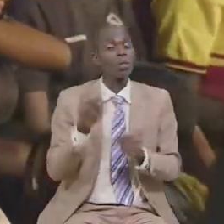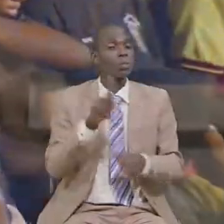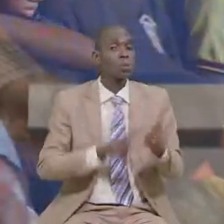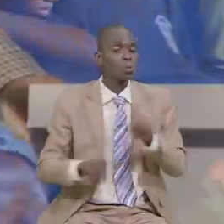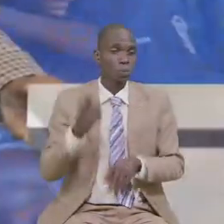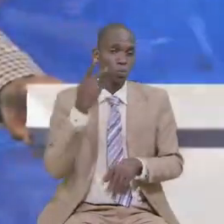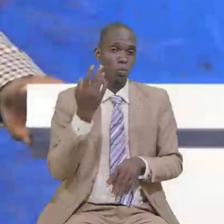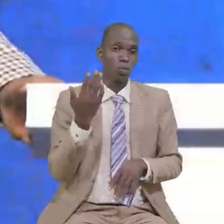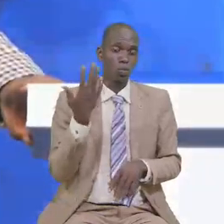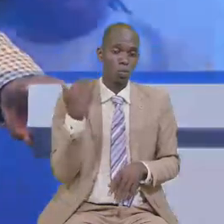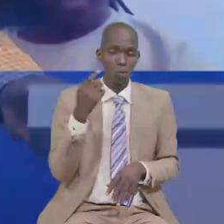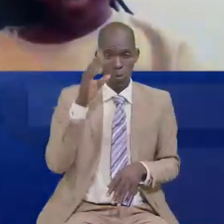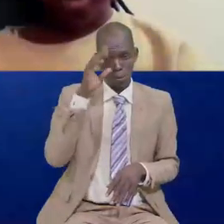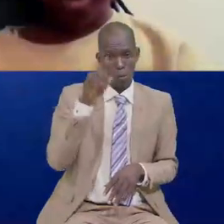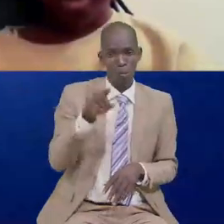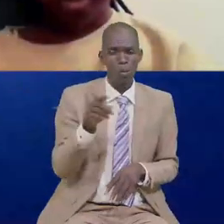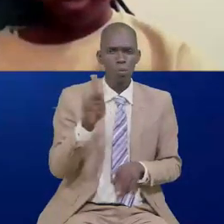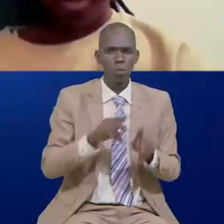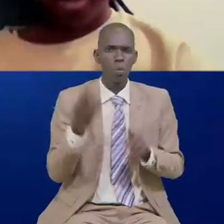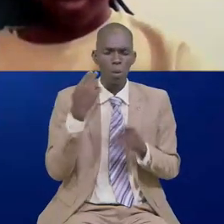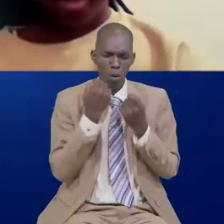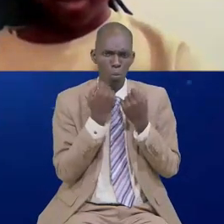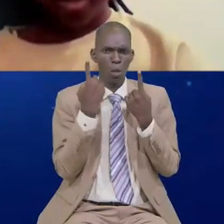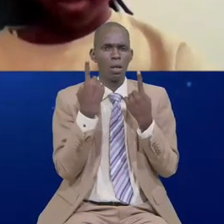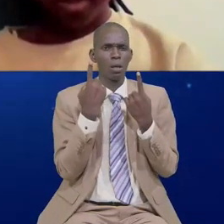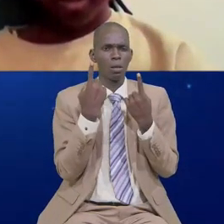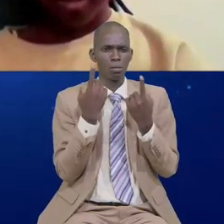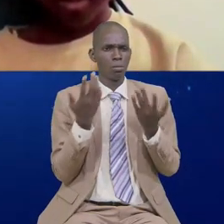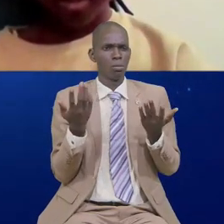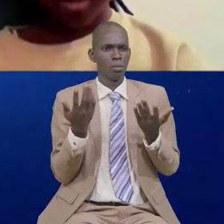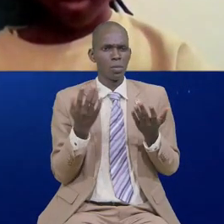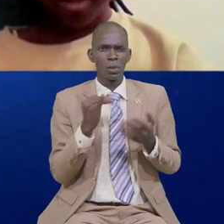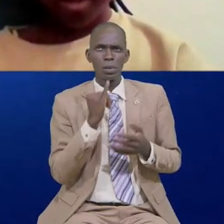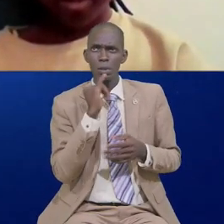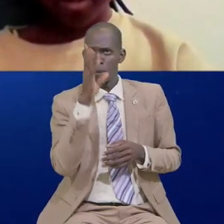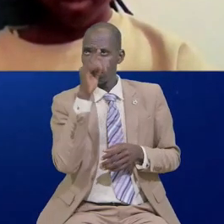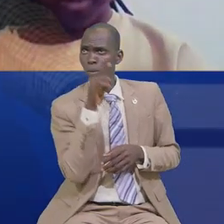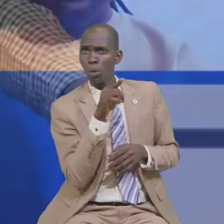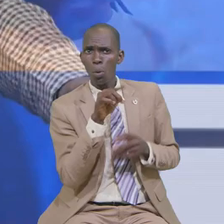were amazed. They said, is he or is he not?